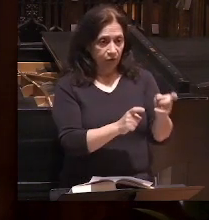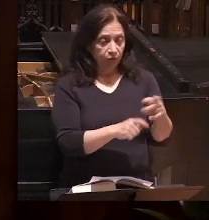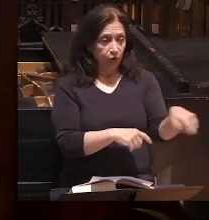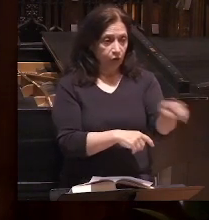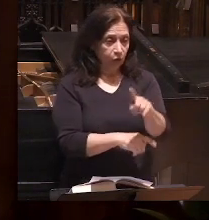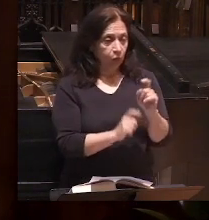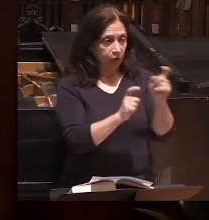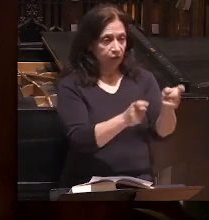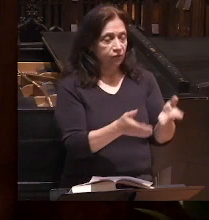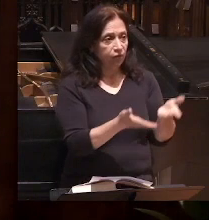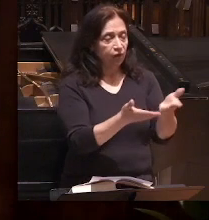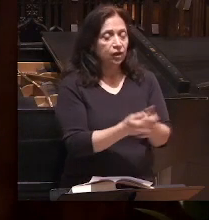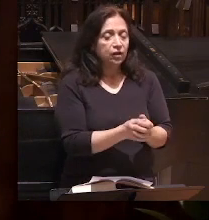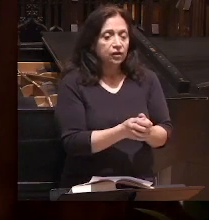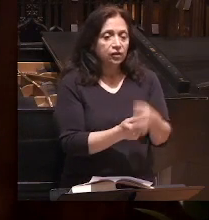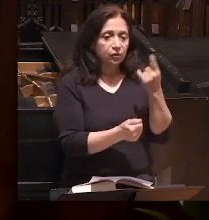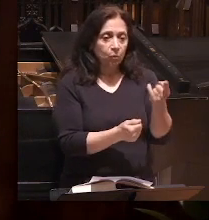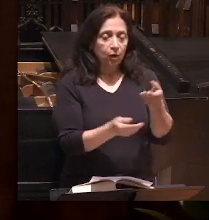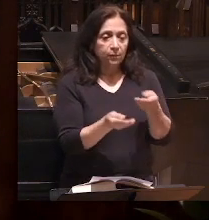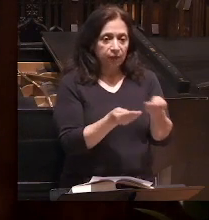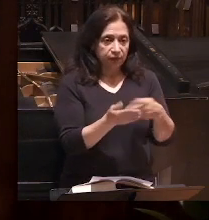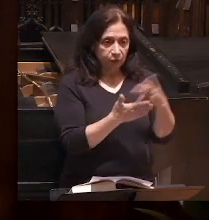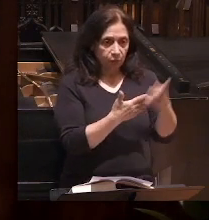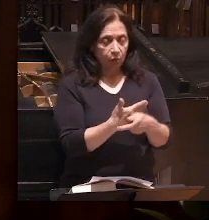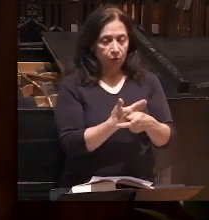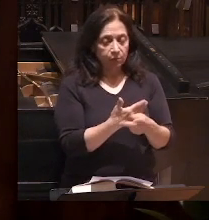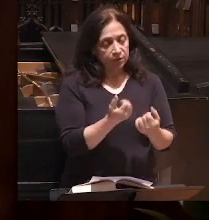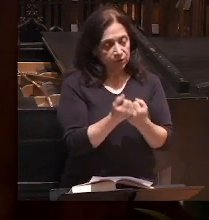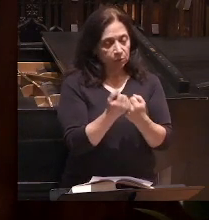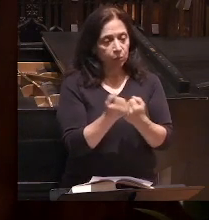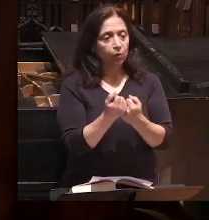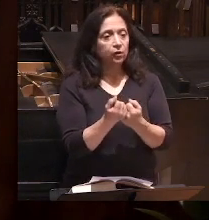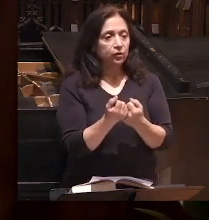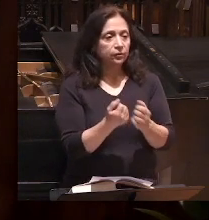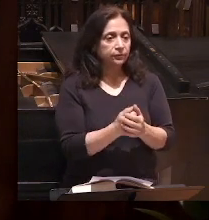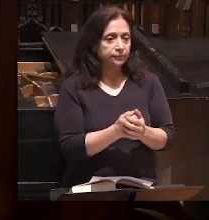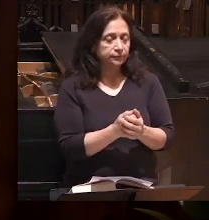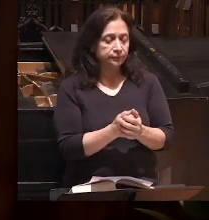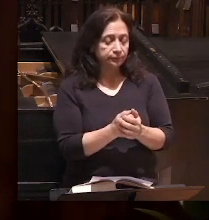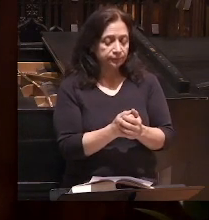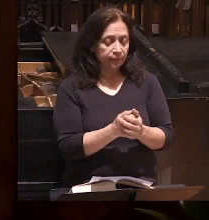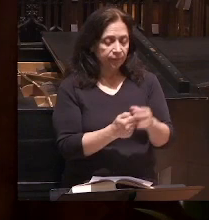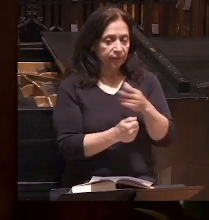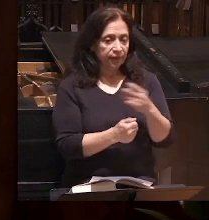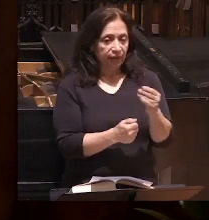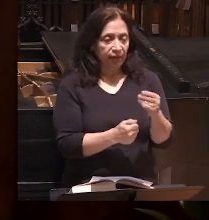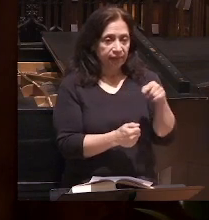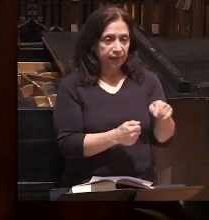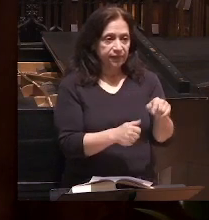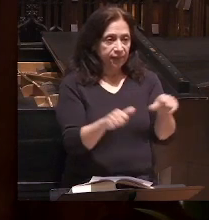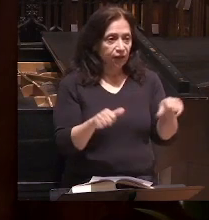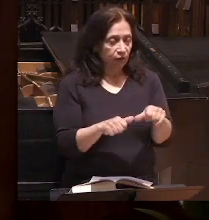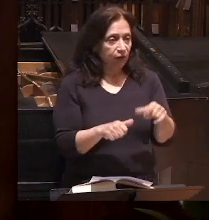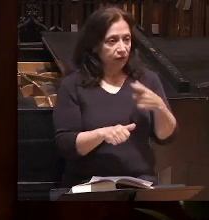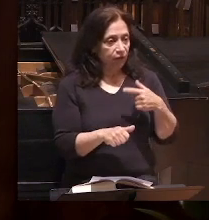when you give, this is one of the ministry programs that we get to support. And this is an area that